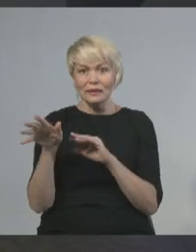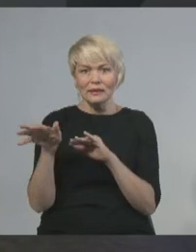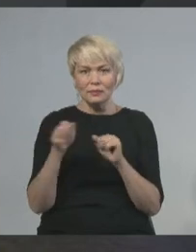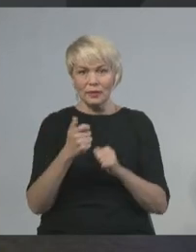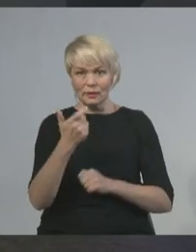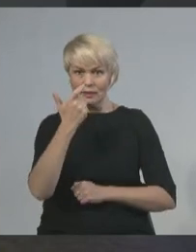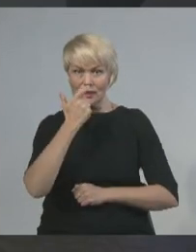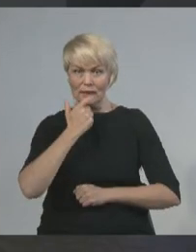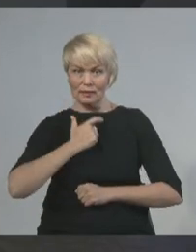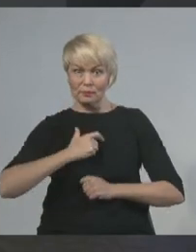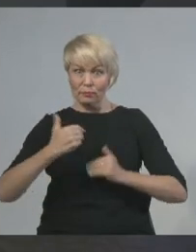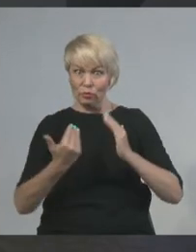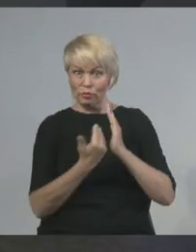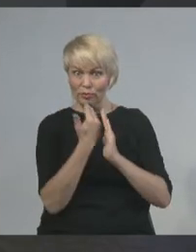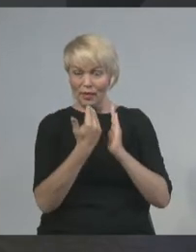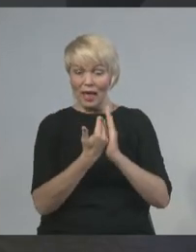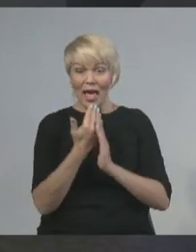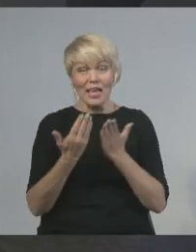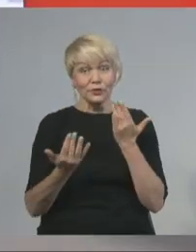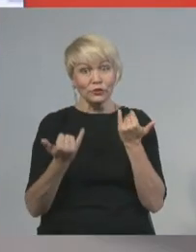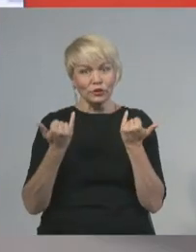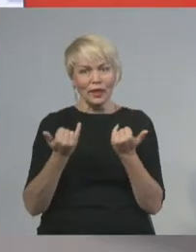saying that you